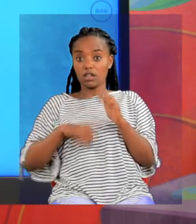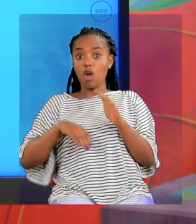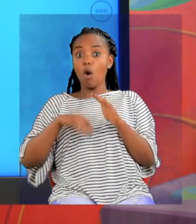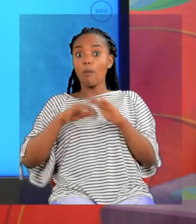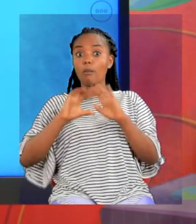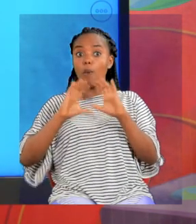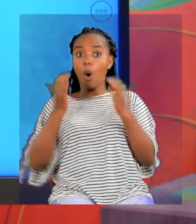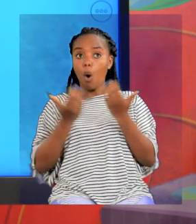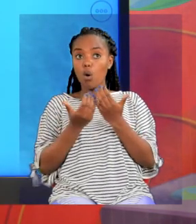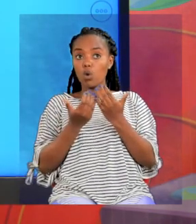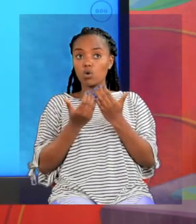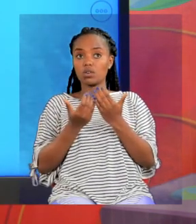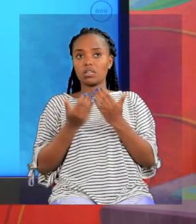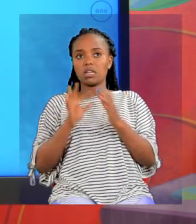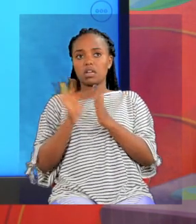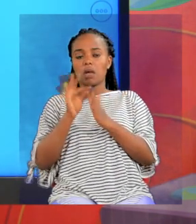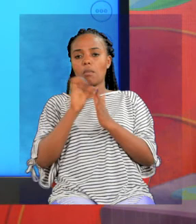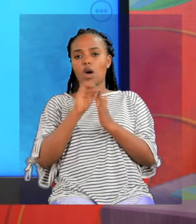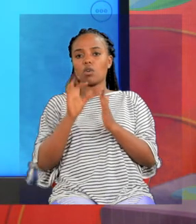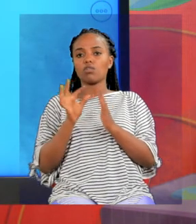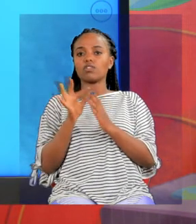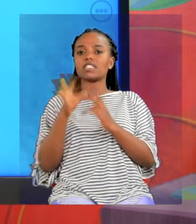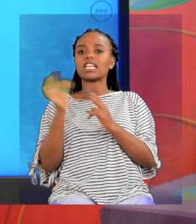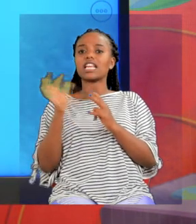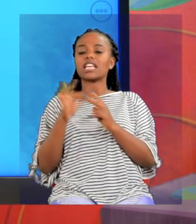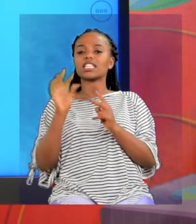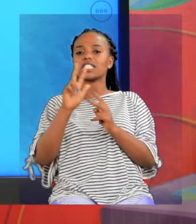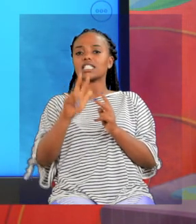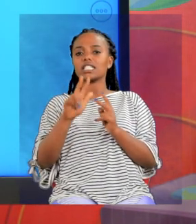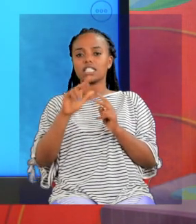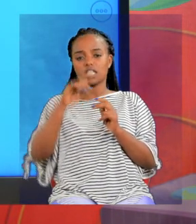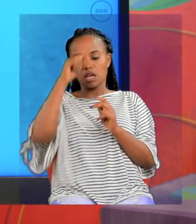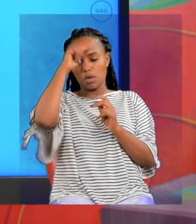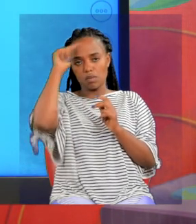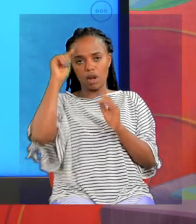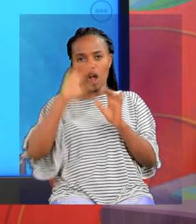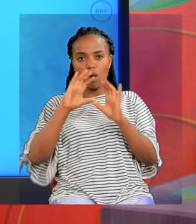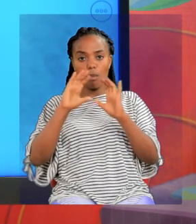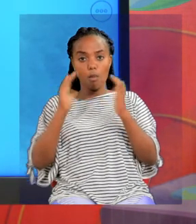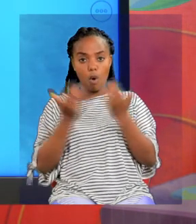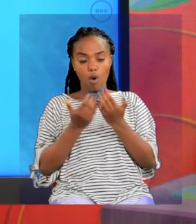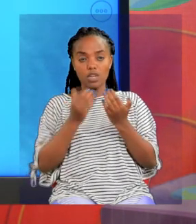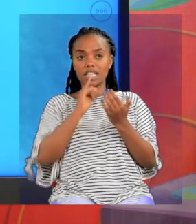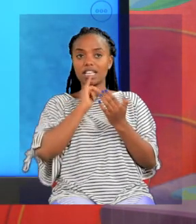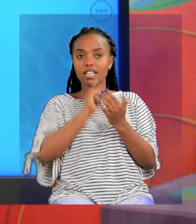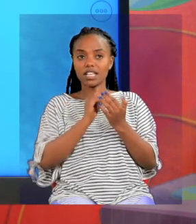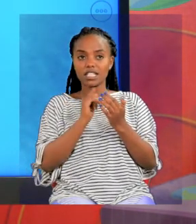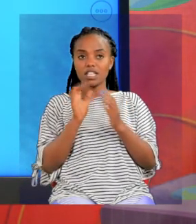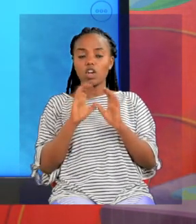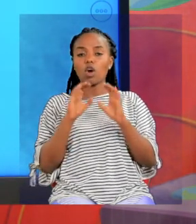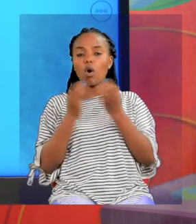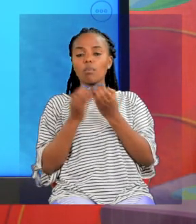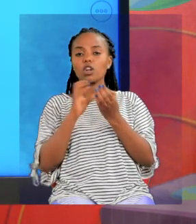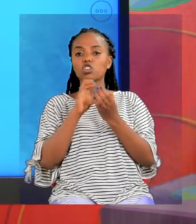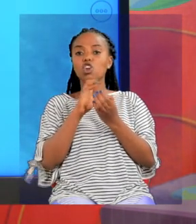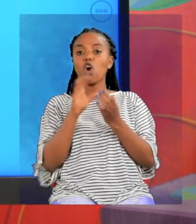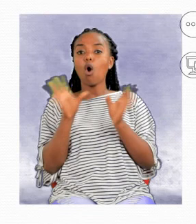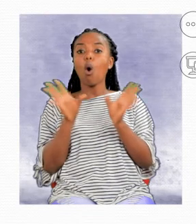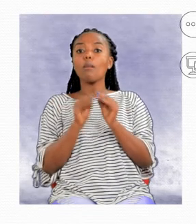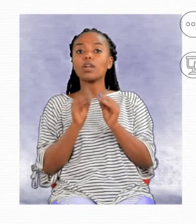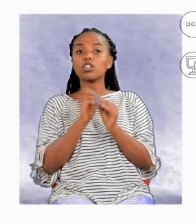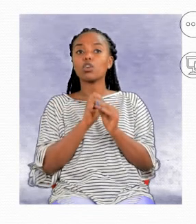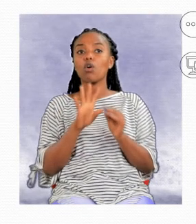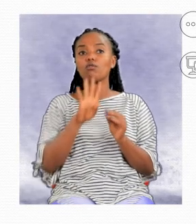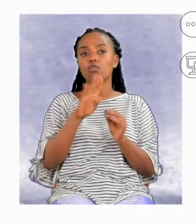of different ways of selecting three black balls out of four black balls is this combination of 4 to 3. This is the event.